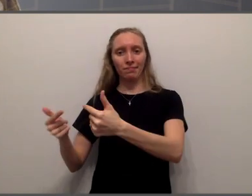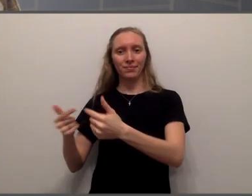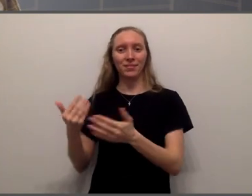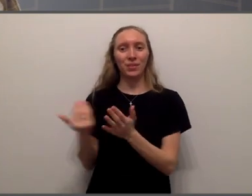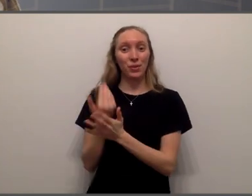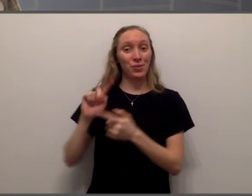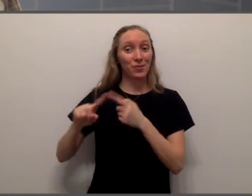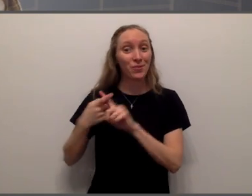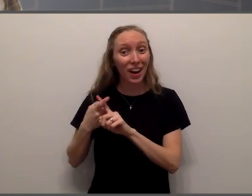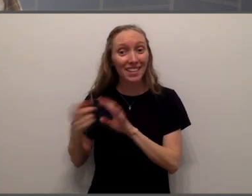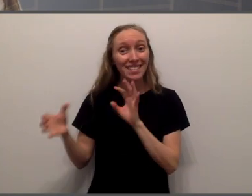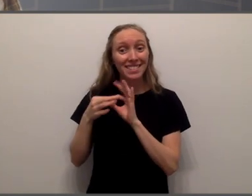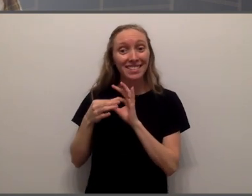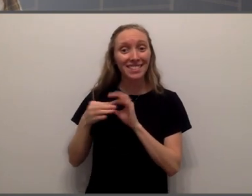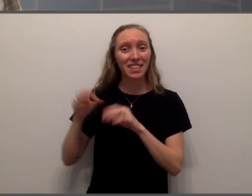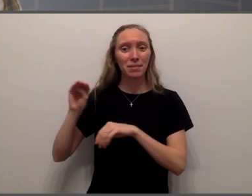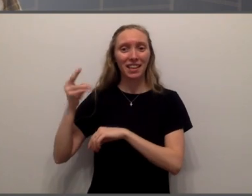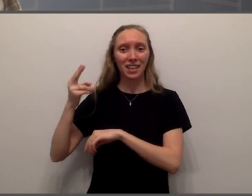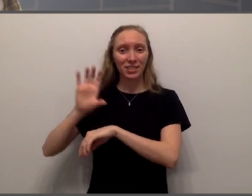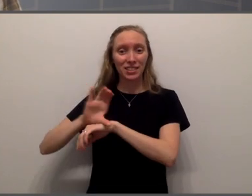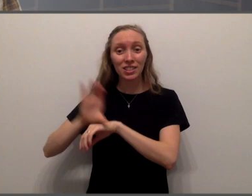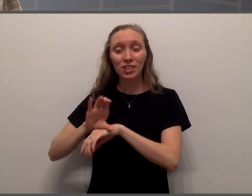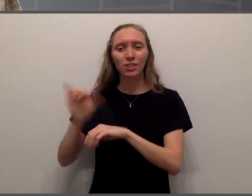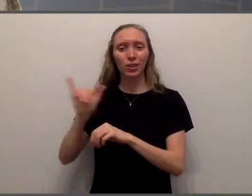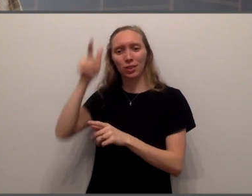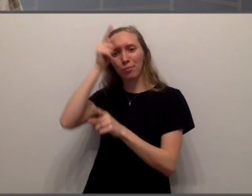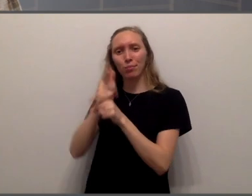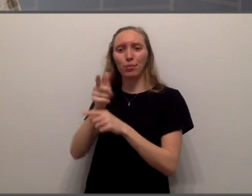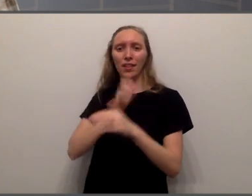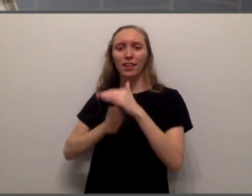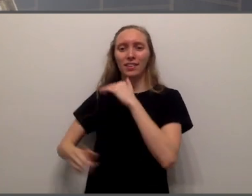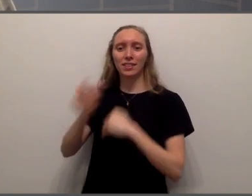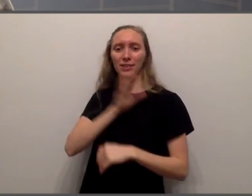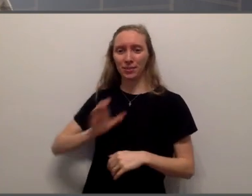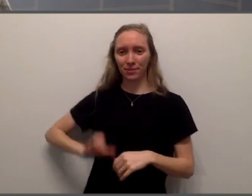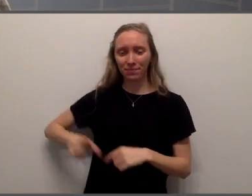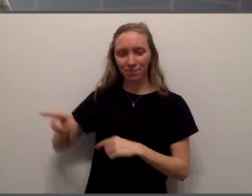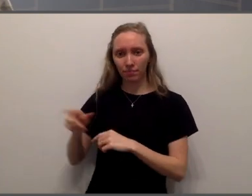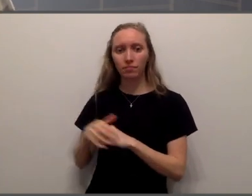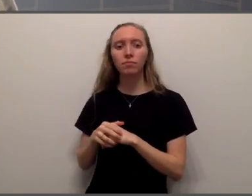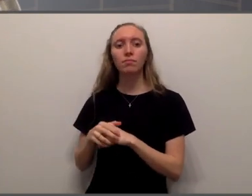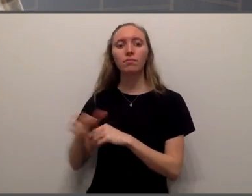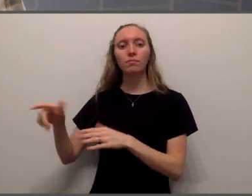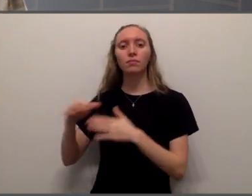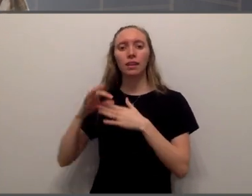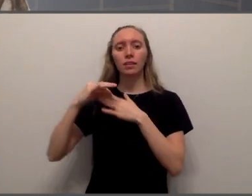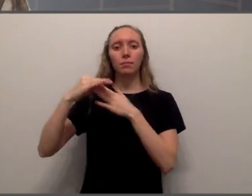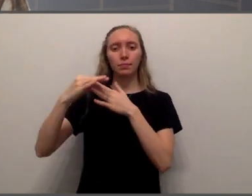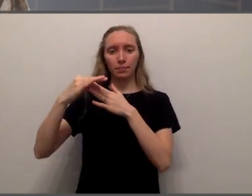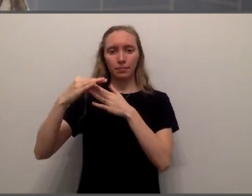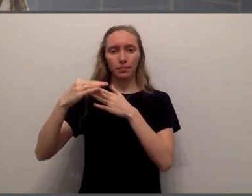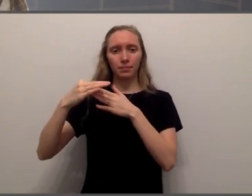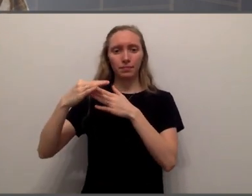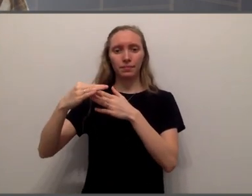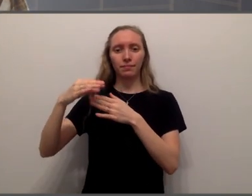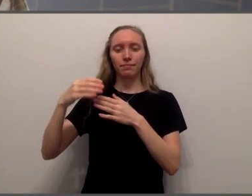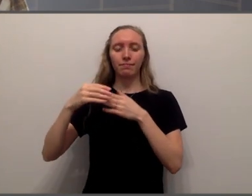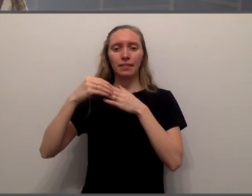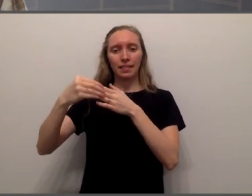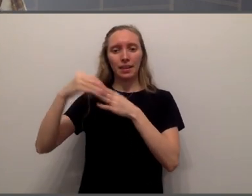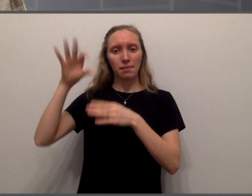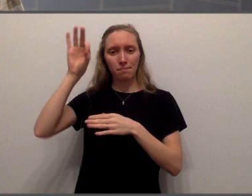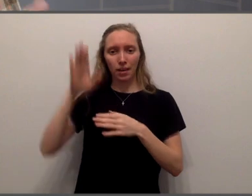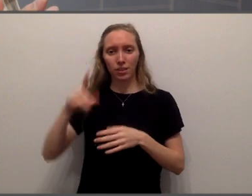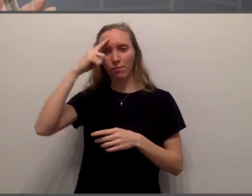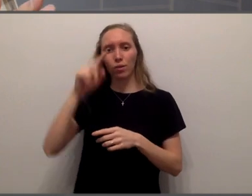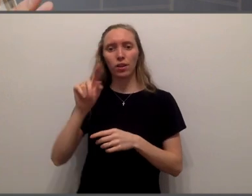Meeting House and brother, Dr. Lamar Hardwick. He's the lead pastor at Tri-Cities Church, just in